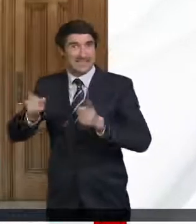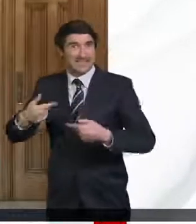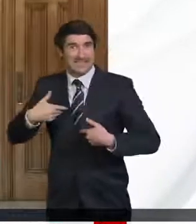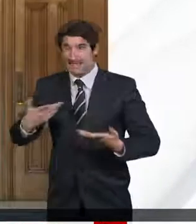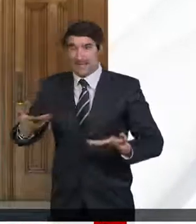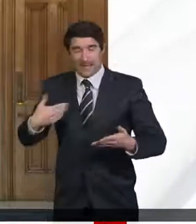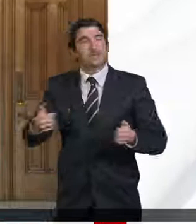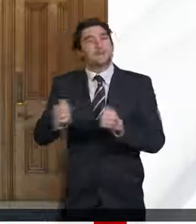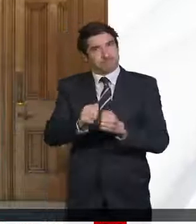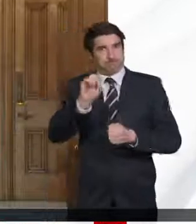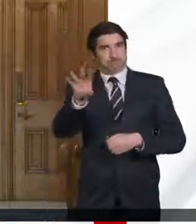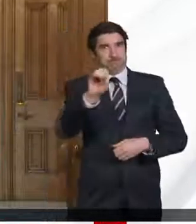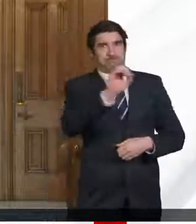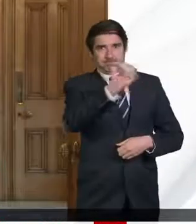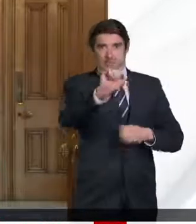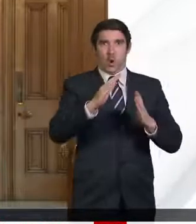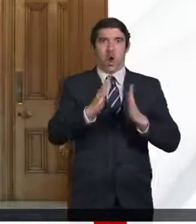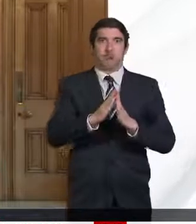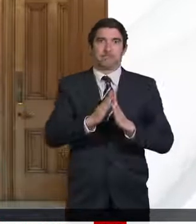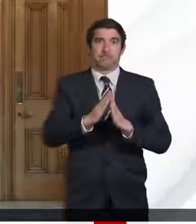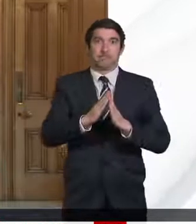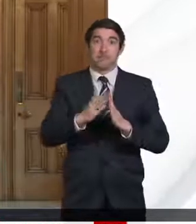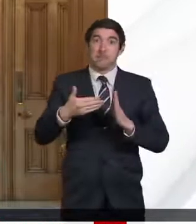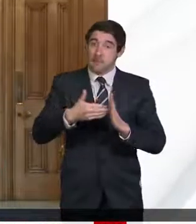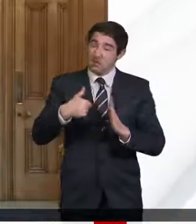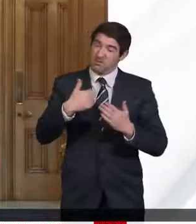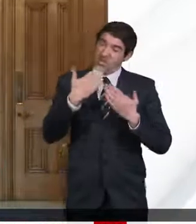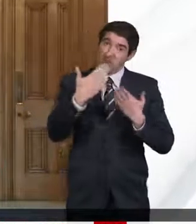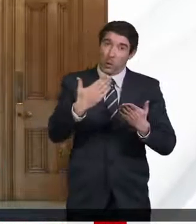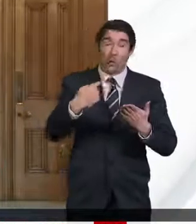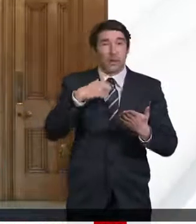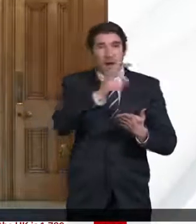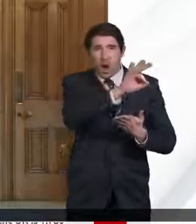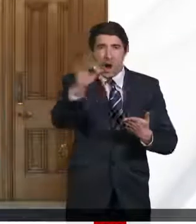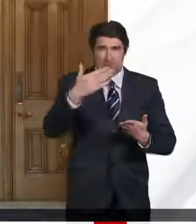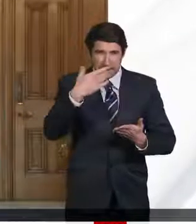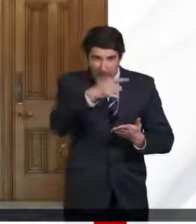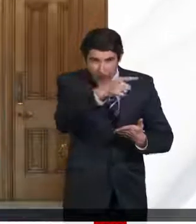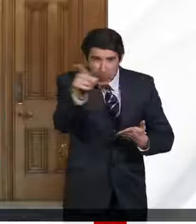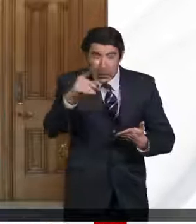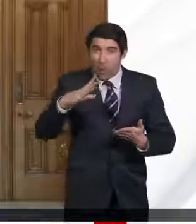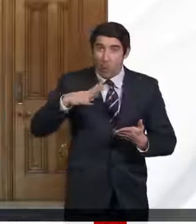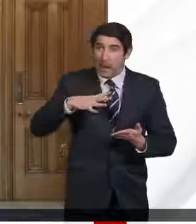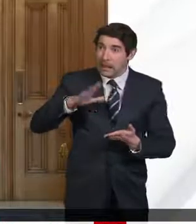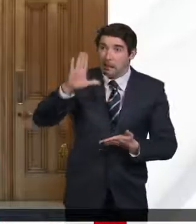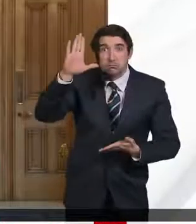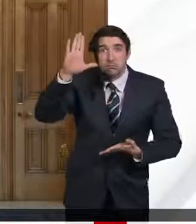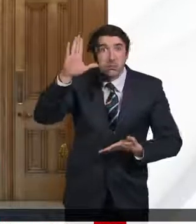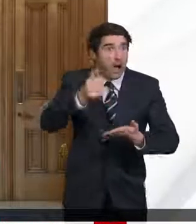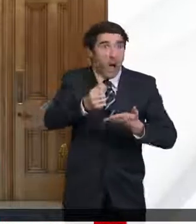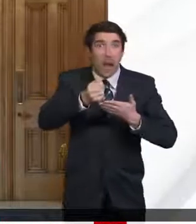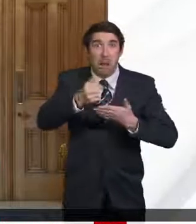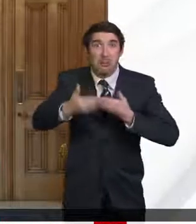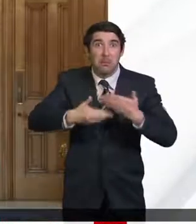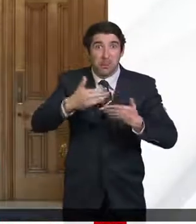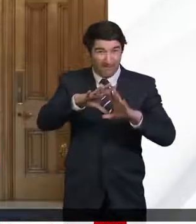Many are already heavily involved in local community support schemes. And we want to work with them to ensure that we